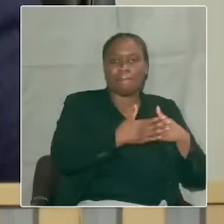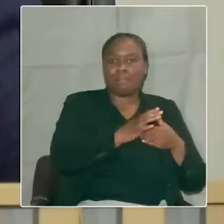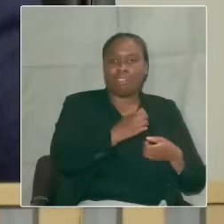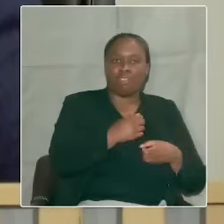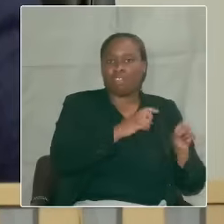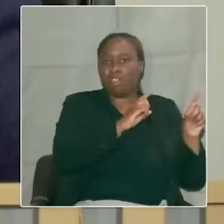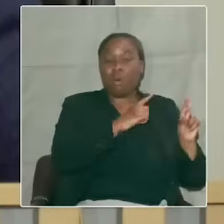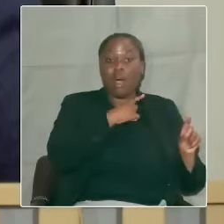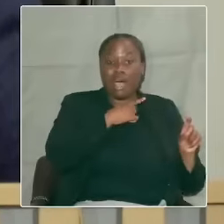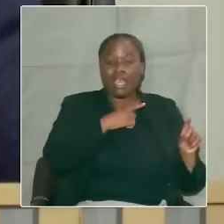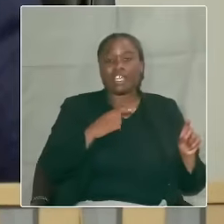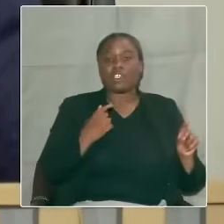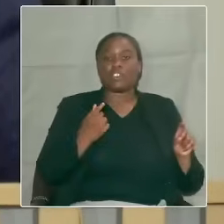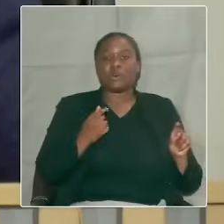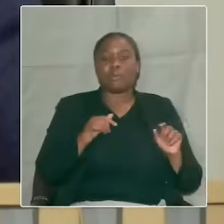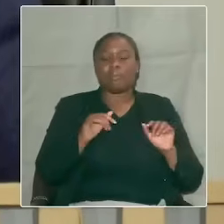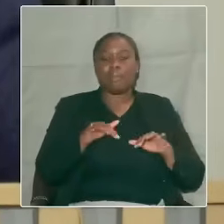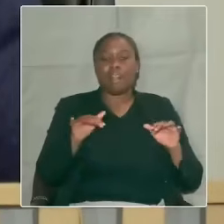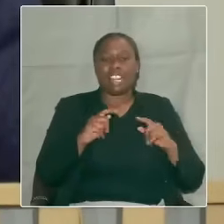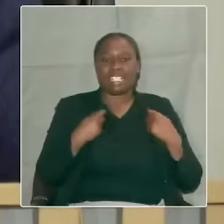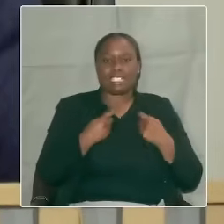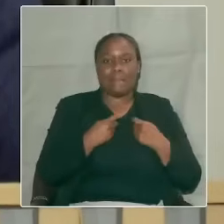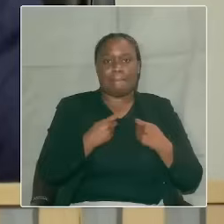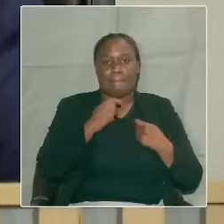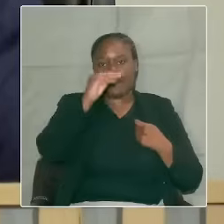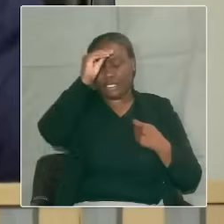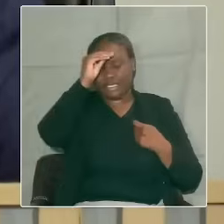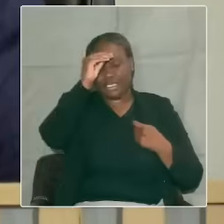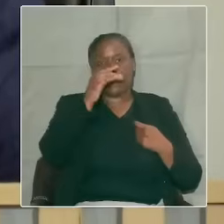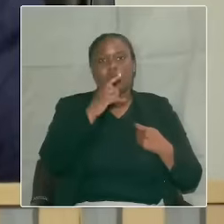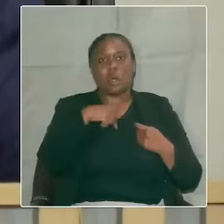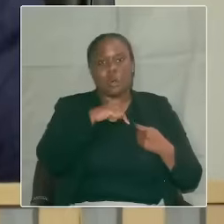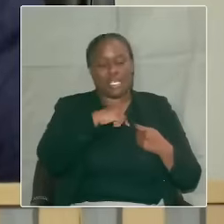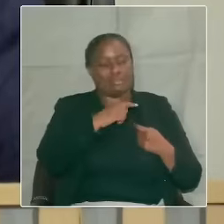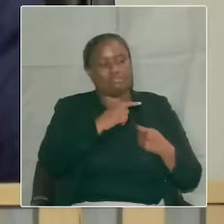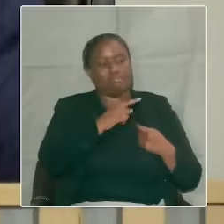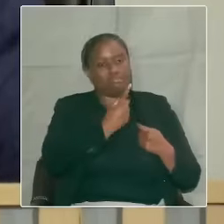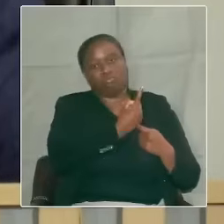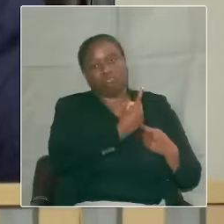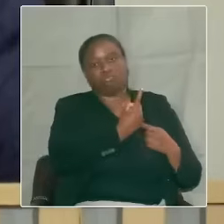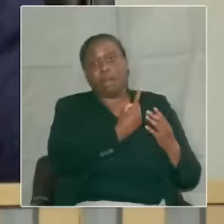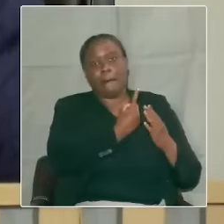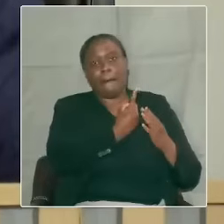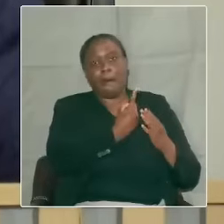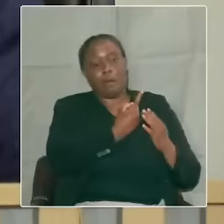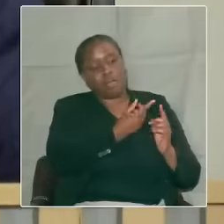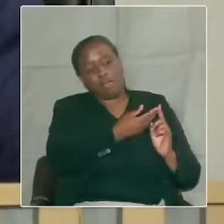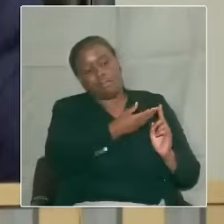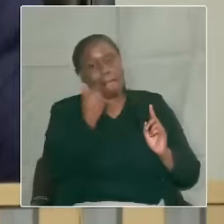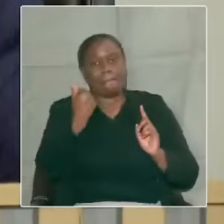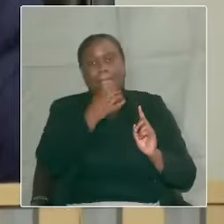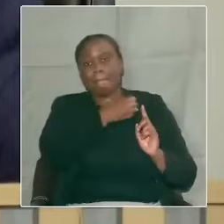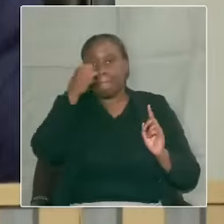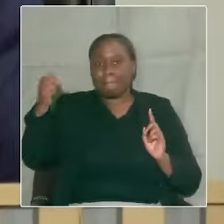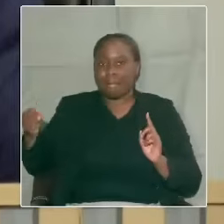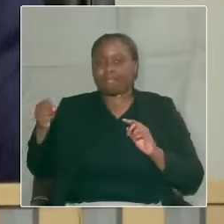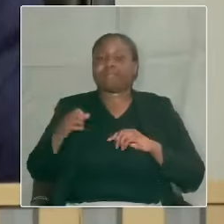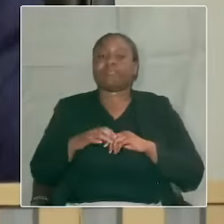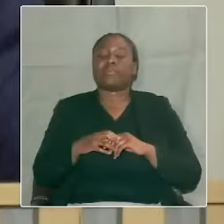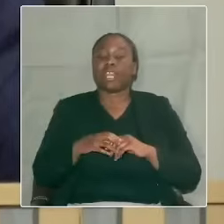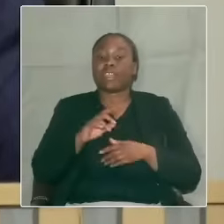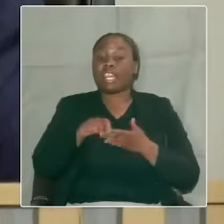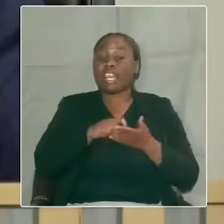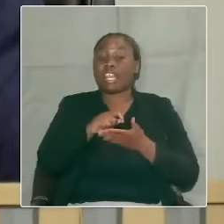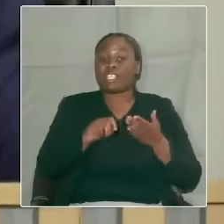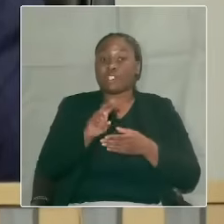Incidents of political related cases were expected to increase as we are approaching the elections in 2024 due